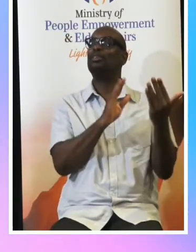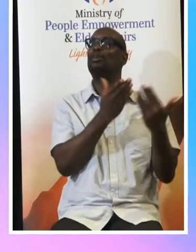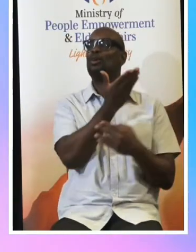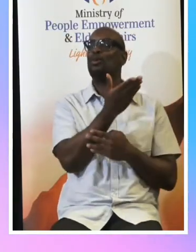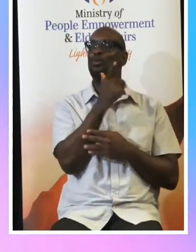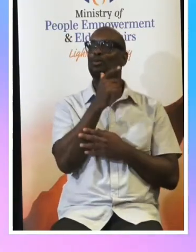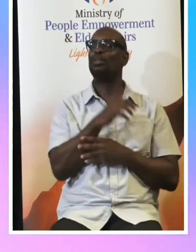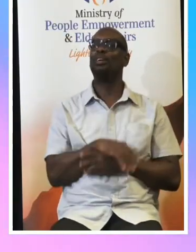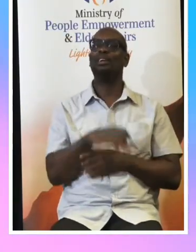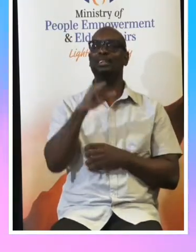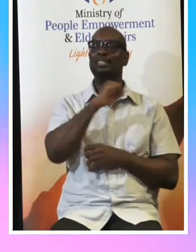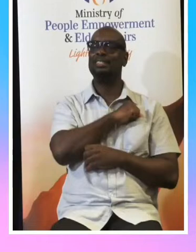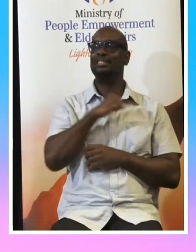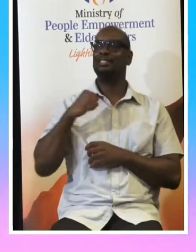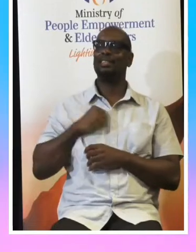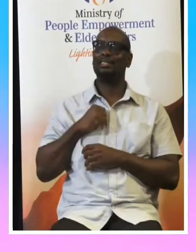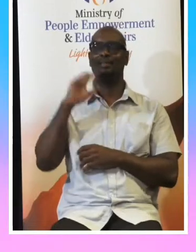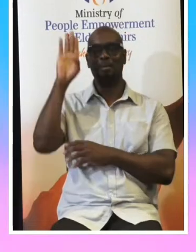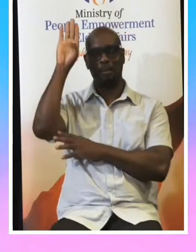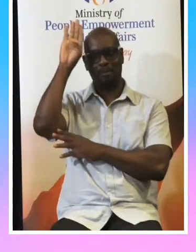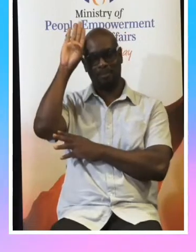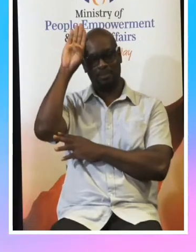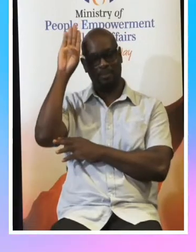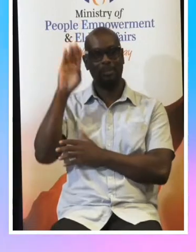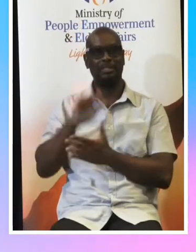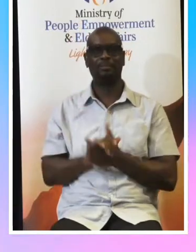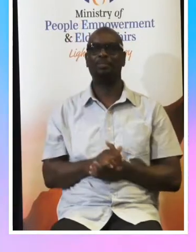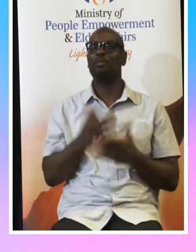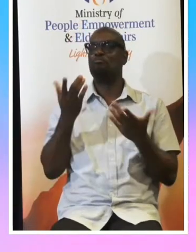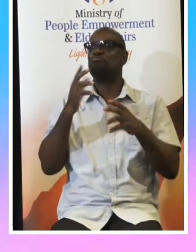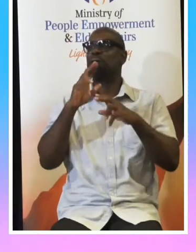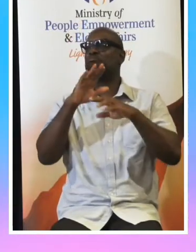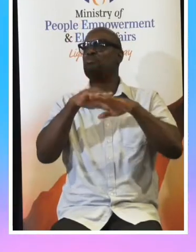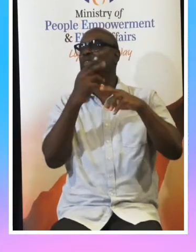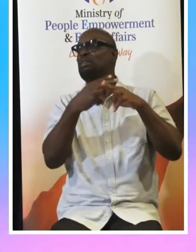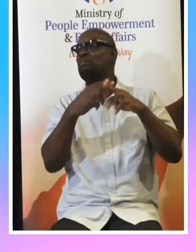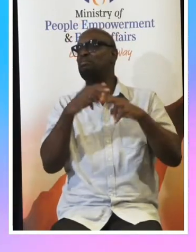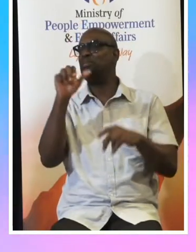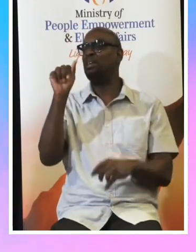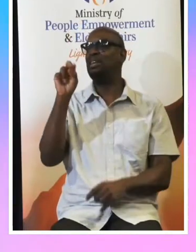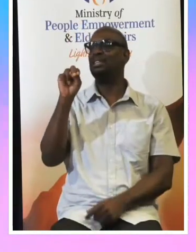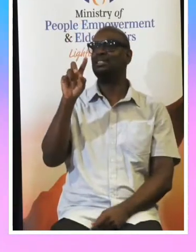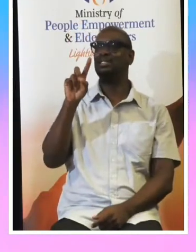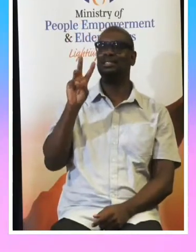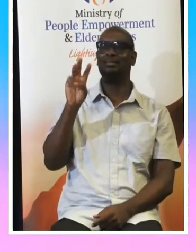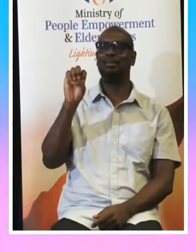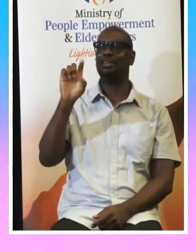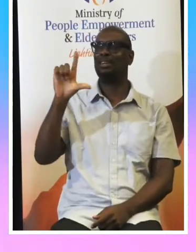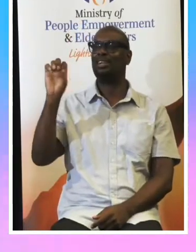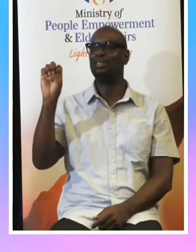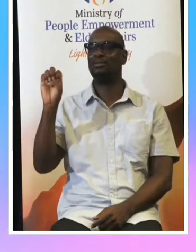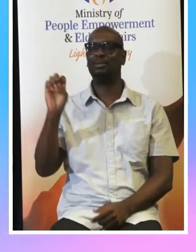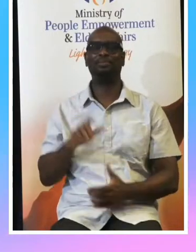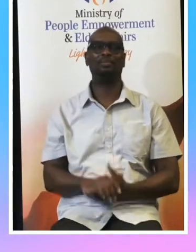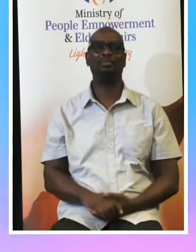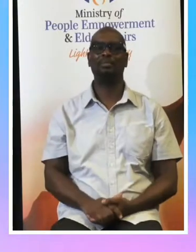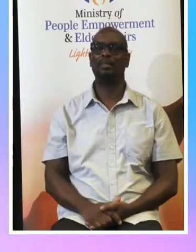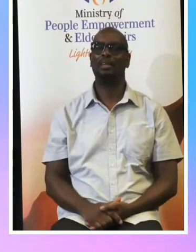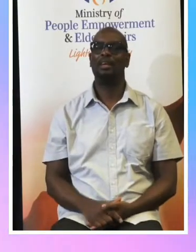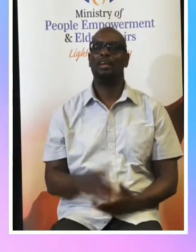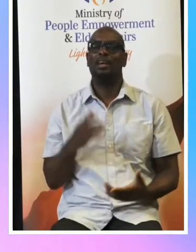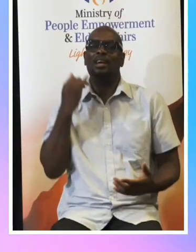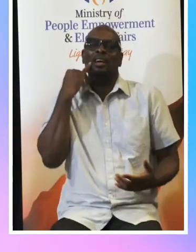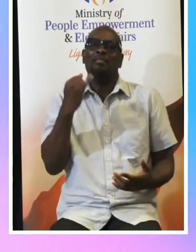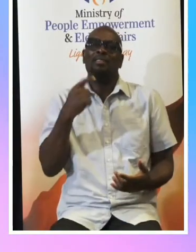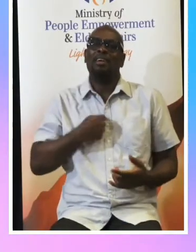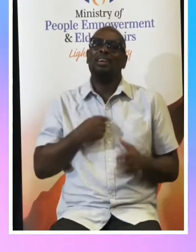Andrele, we'll call him. You know, if I'm going into a battle to